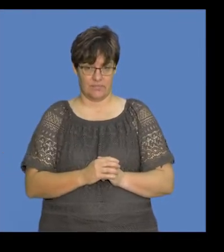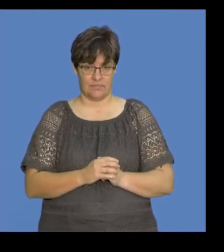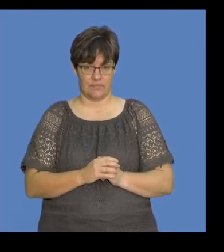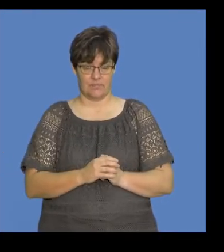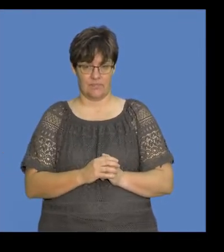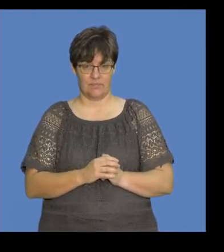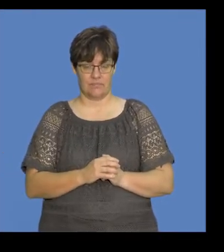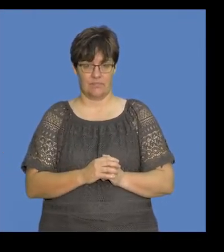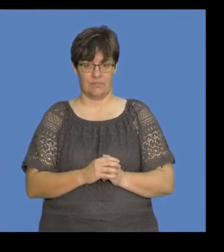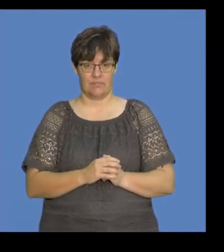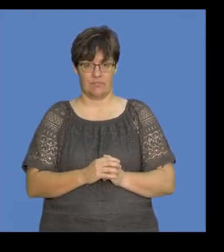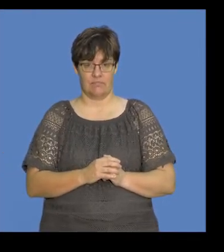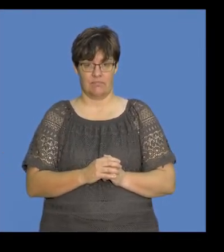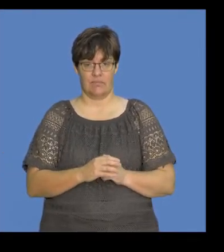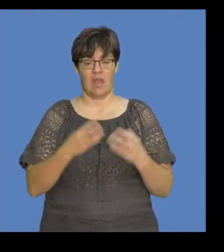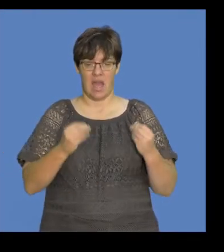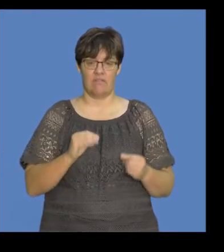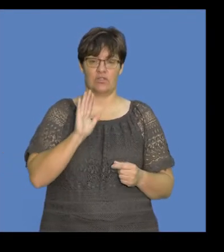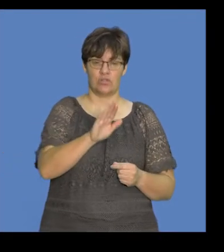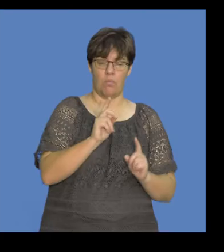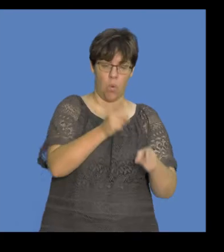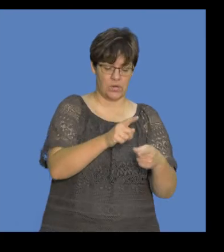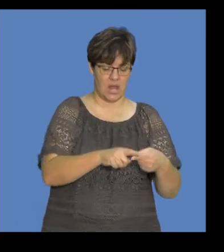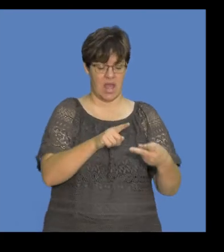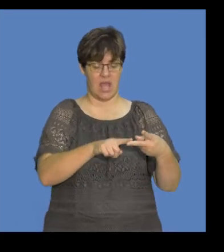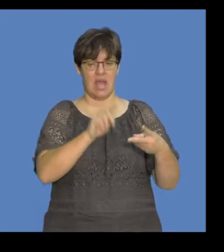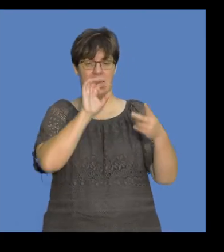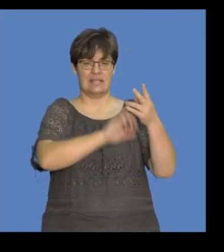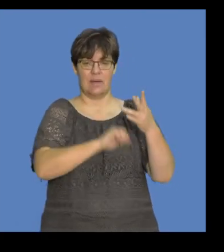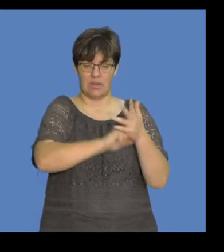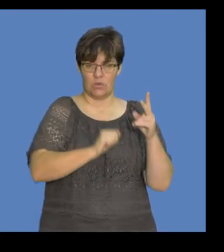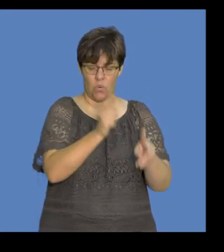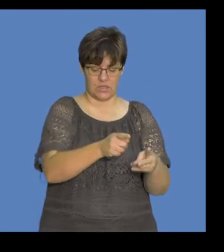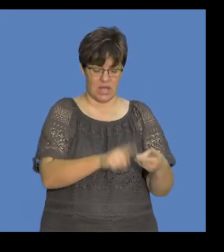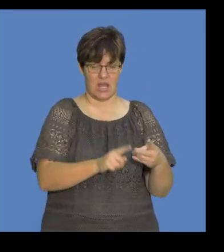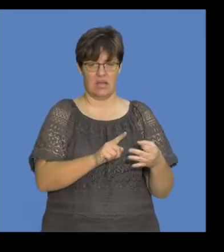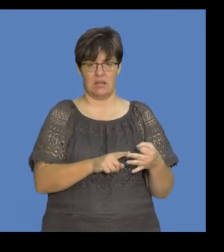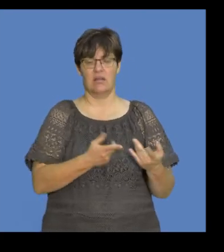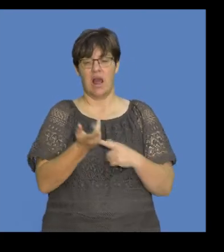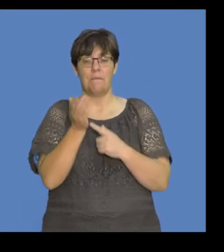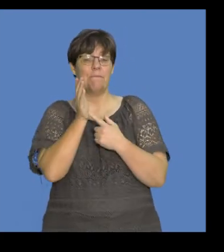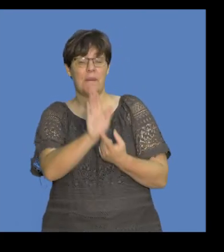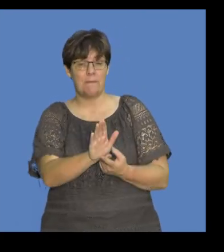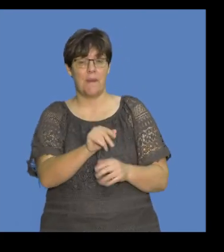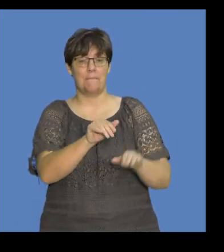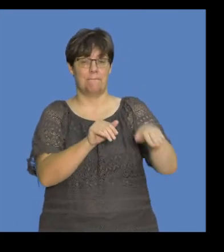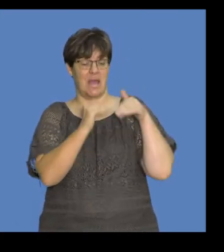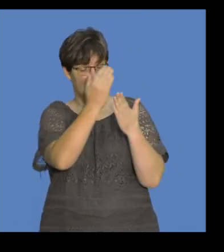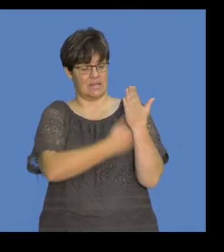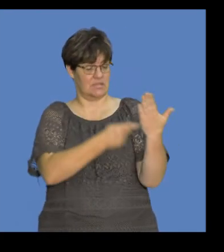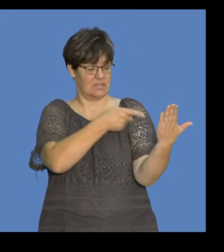Okay, then you get stop orders, debit orders, and EFTs. These are appearing on my bank